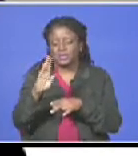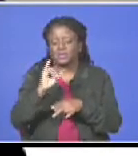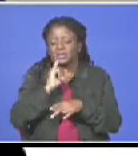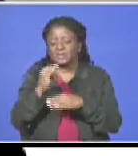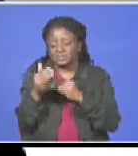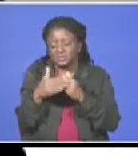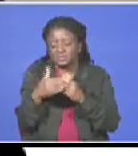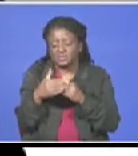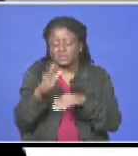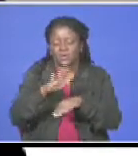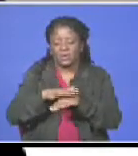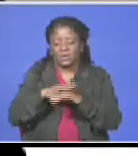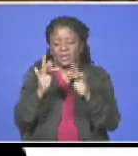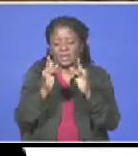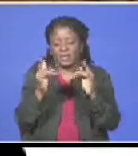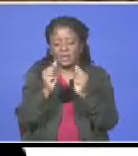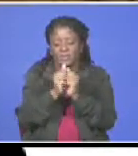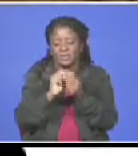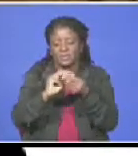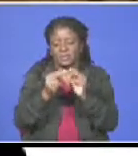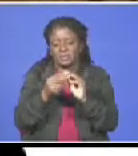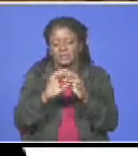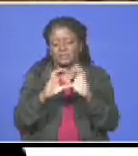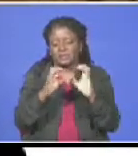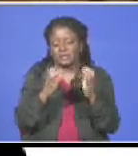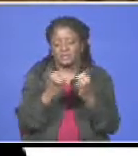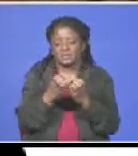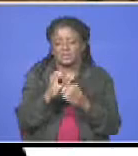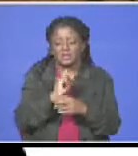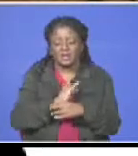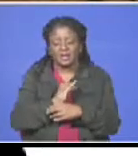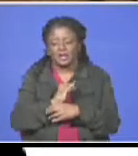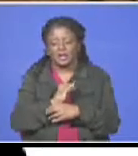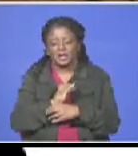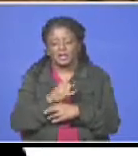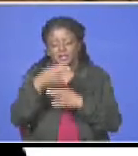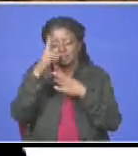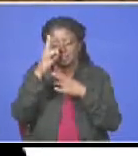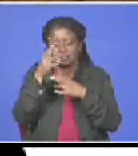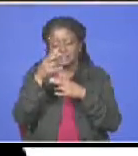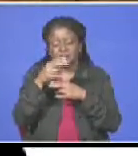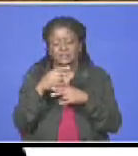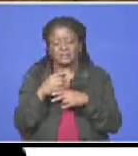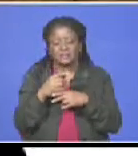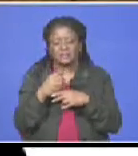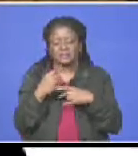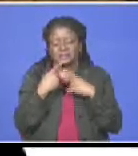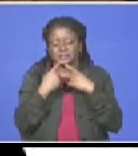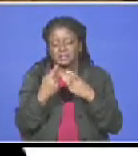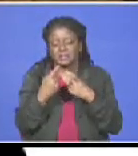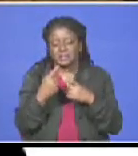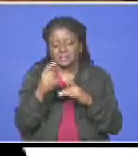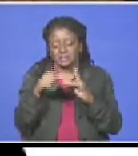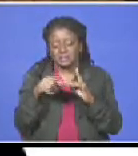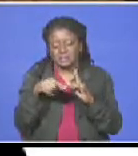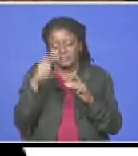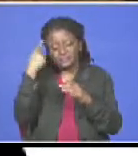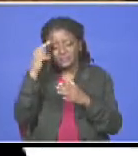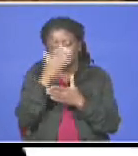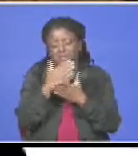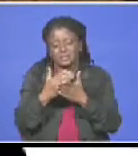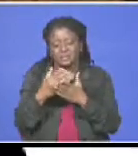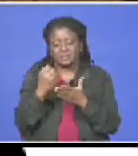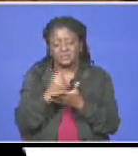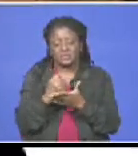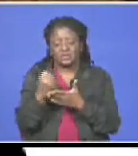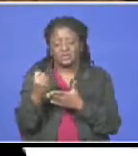and disciplines. And I respectfully suggest, except for some scholarship provisions, we don't provide subventions to